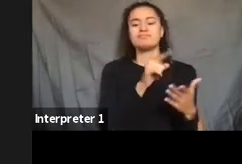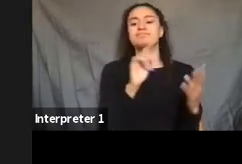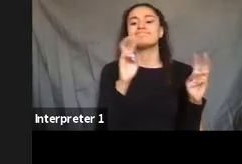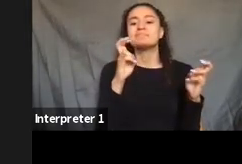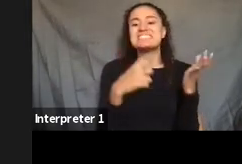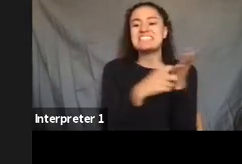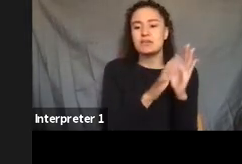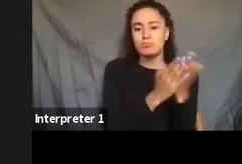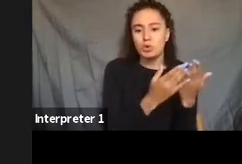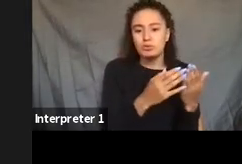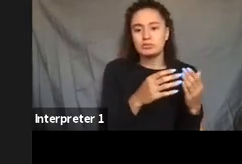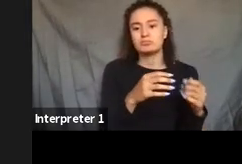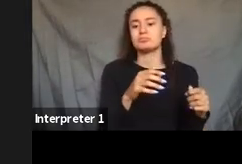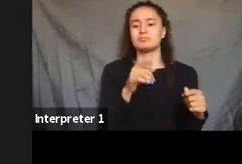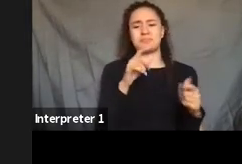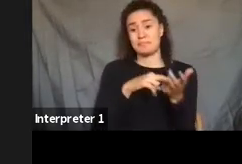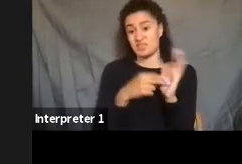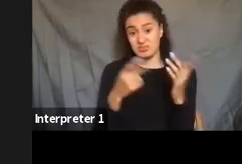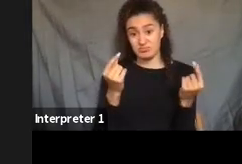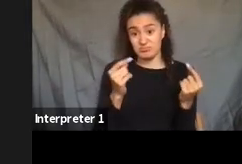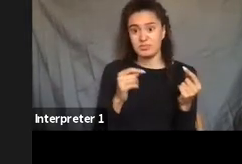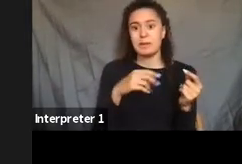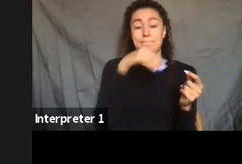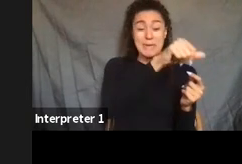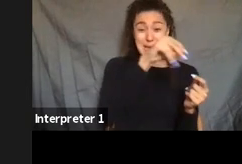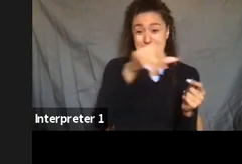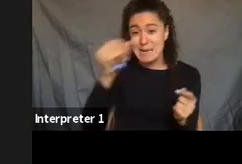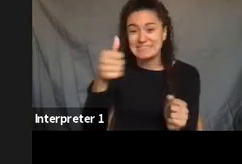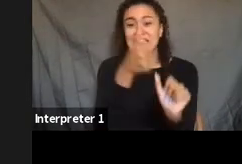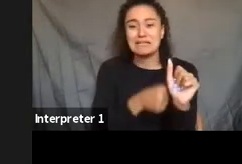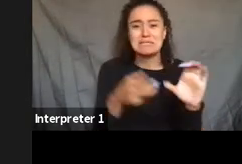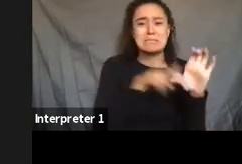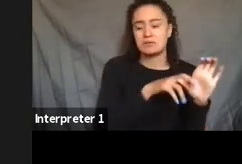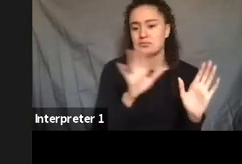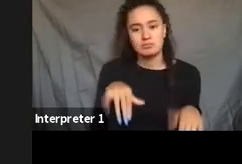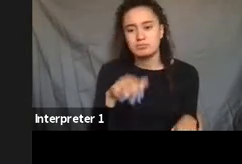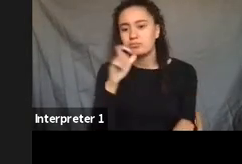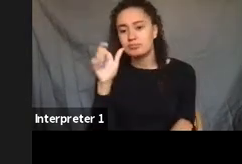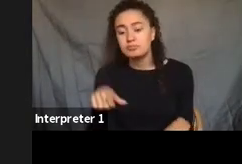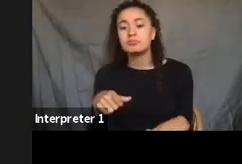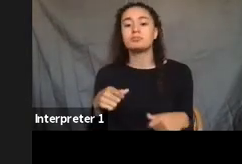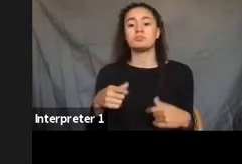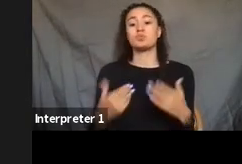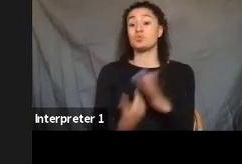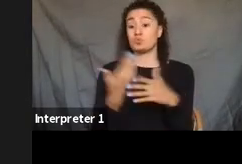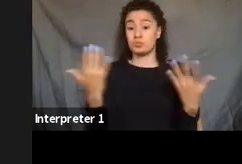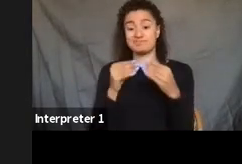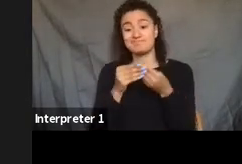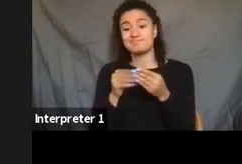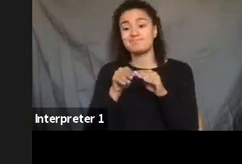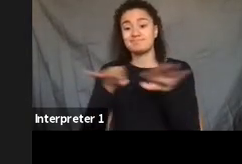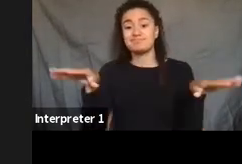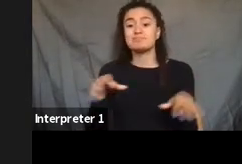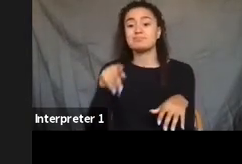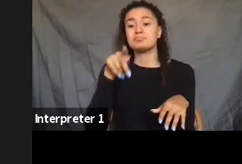you didn't have to pay for each attraction that you rode. So he introduced the passport, good for all rides, any